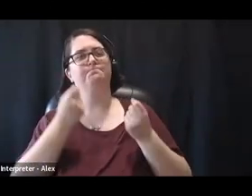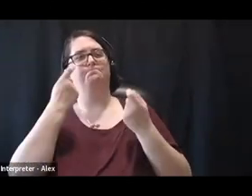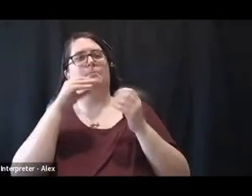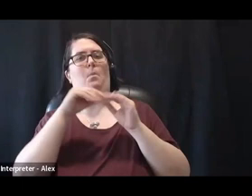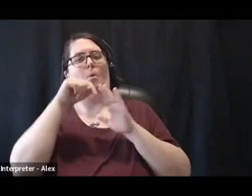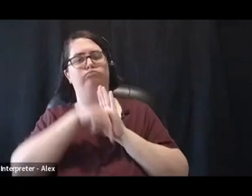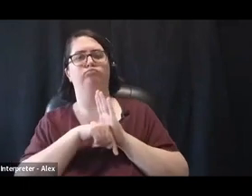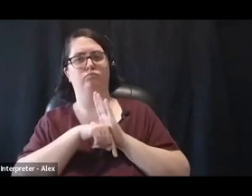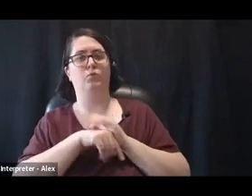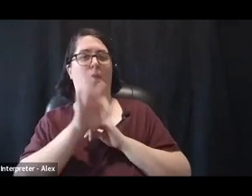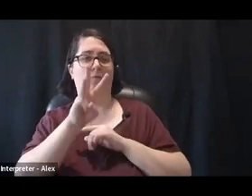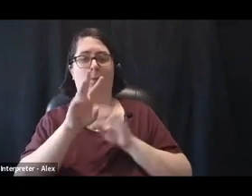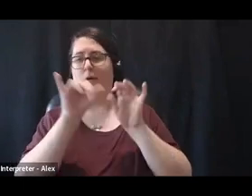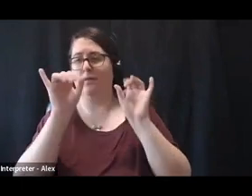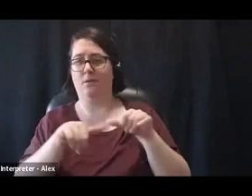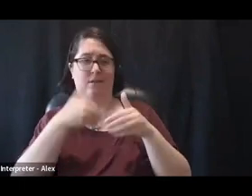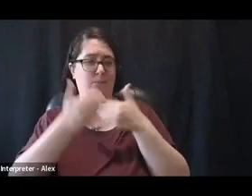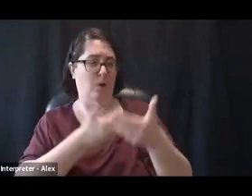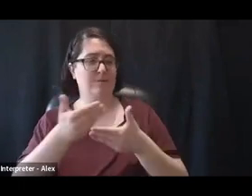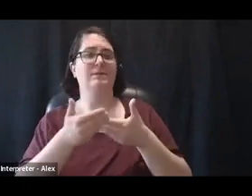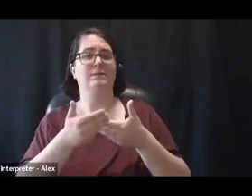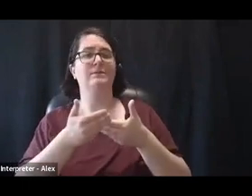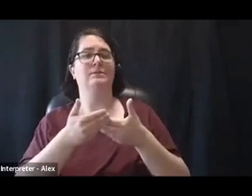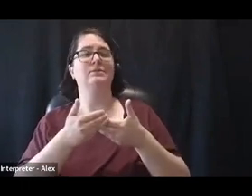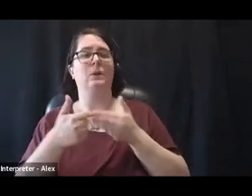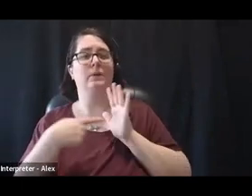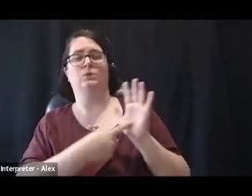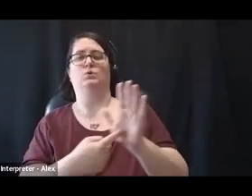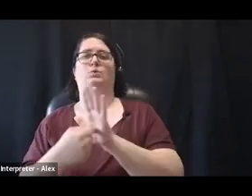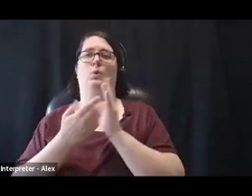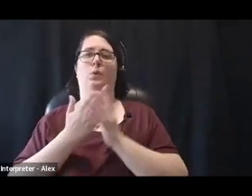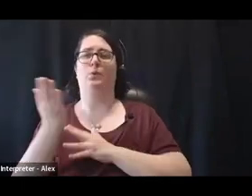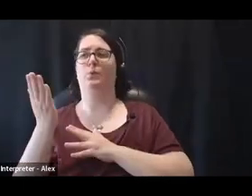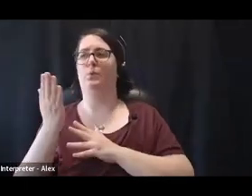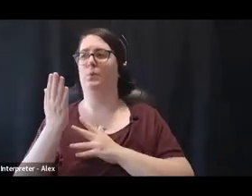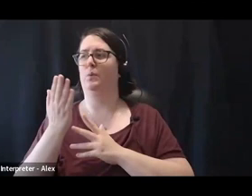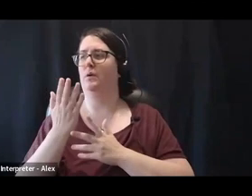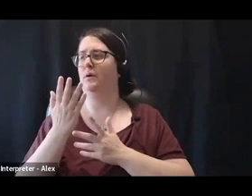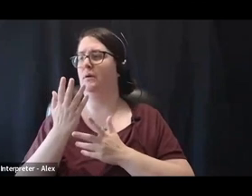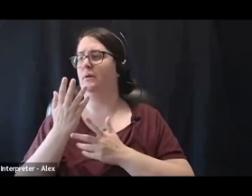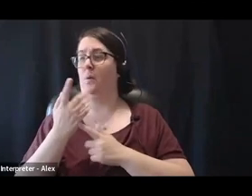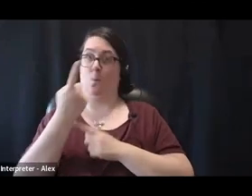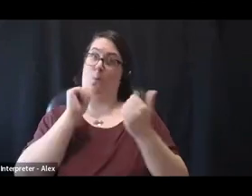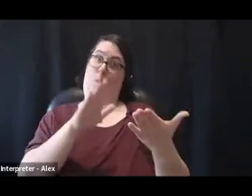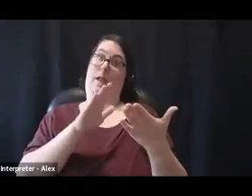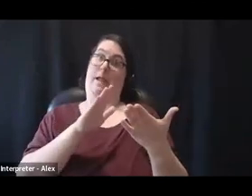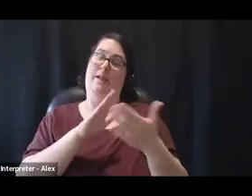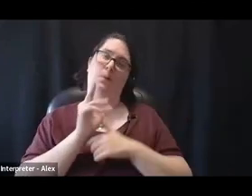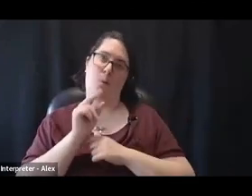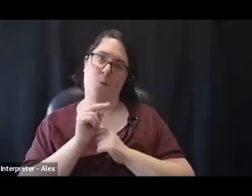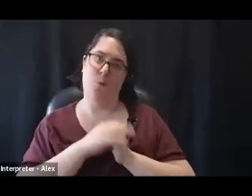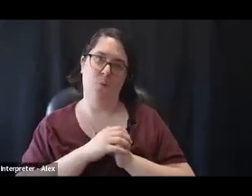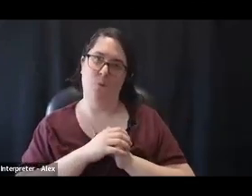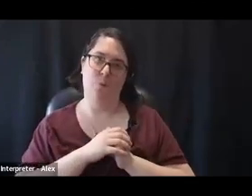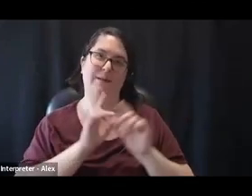our frameworks and our processes are reflected in ways that aren't relying on a single way of being and knowing, but are reaching